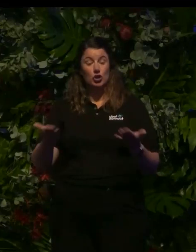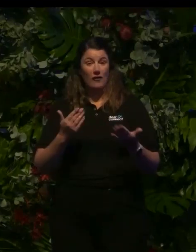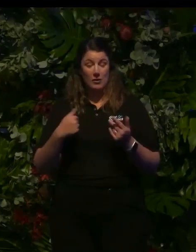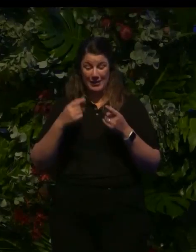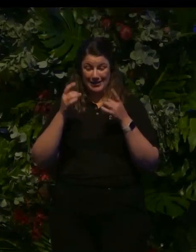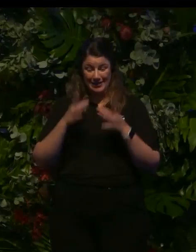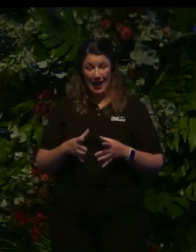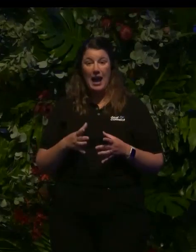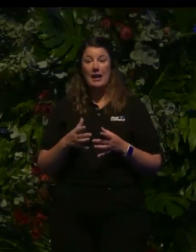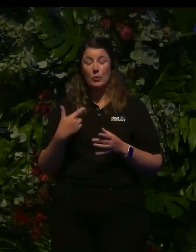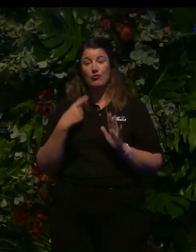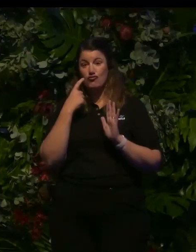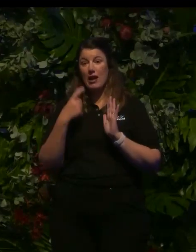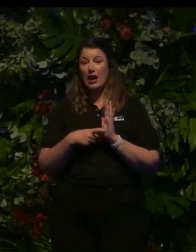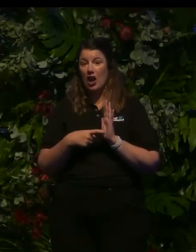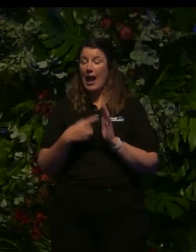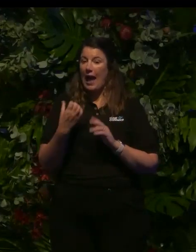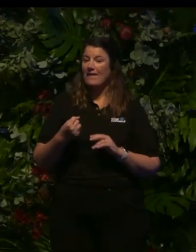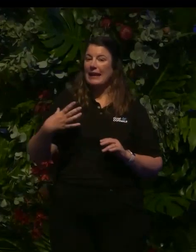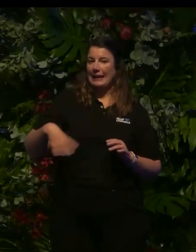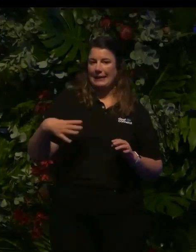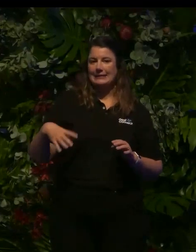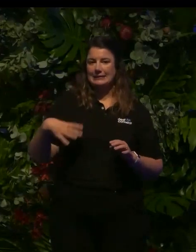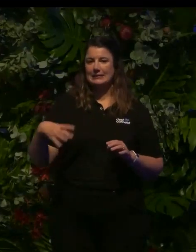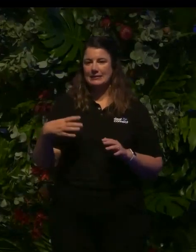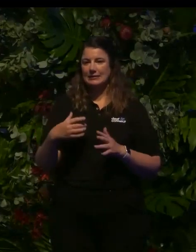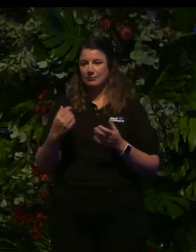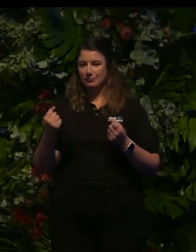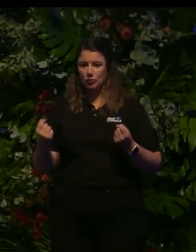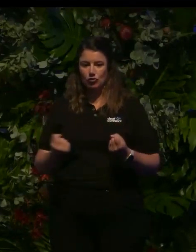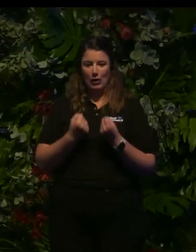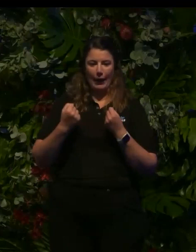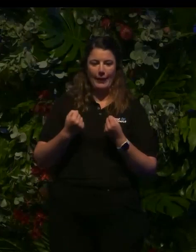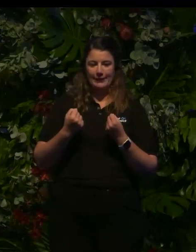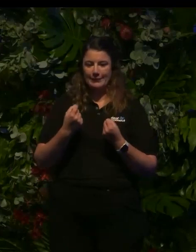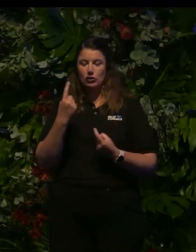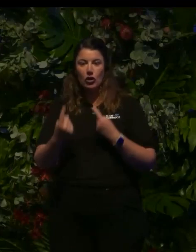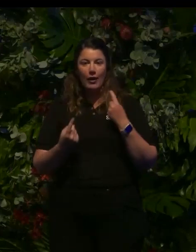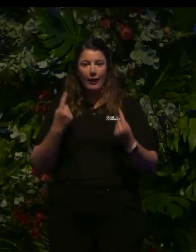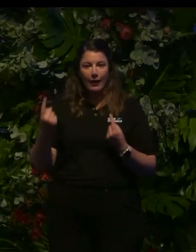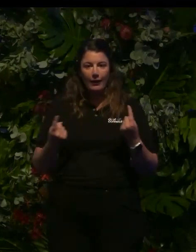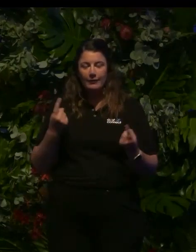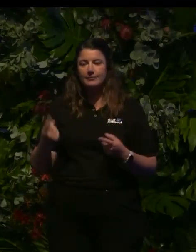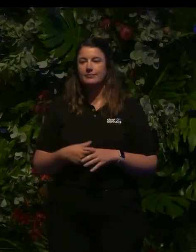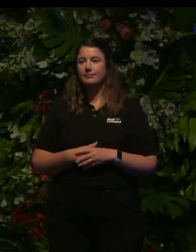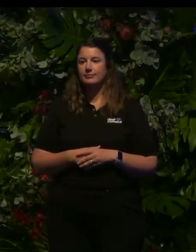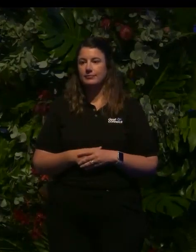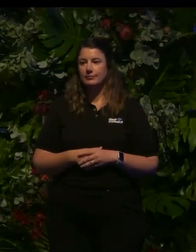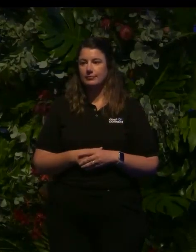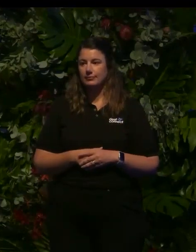we did recognize that there is a need of strengthening each other